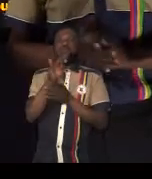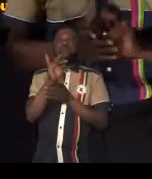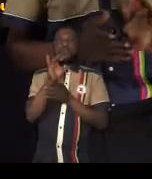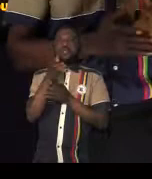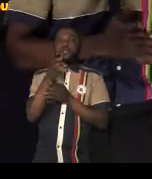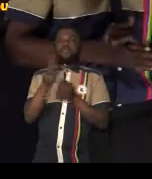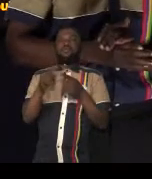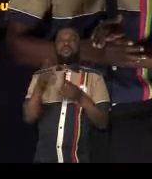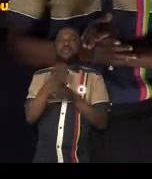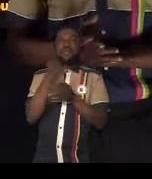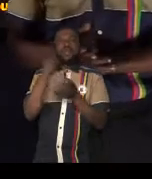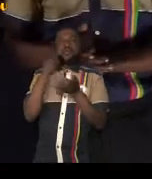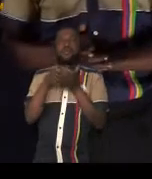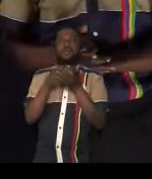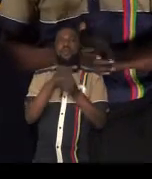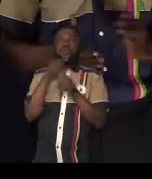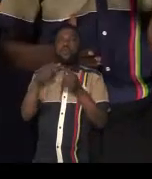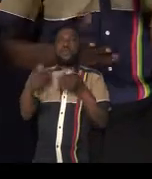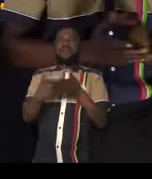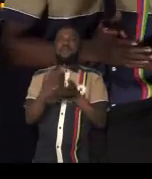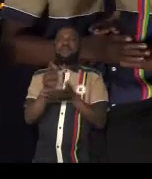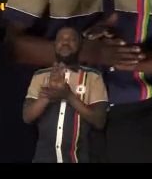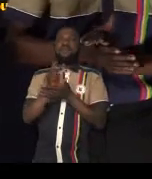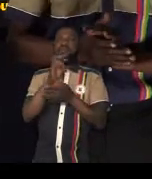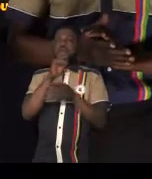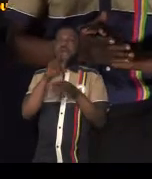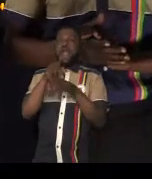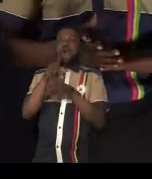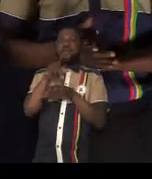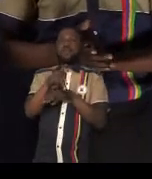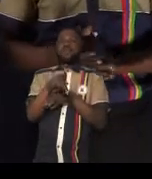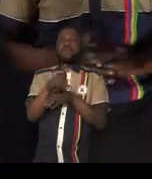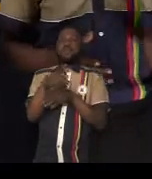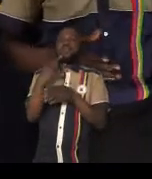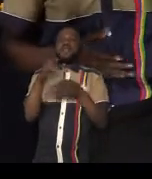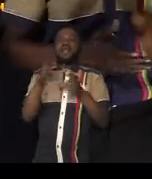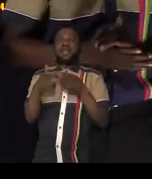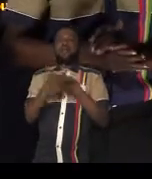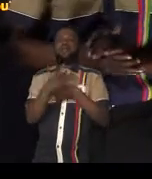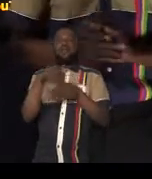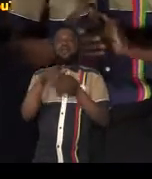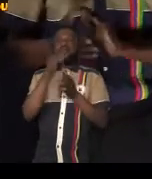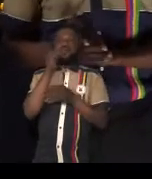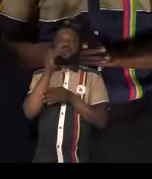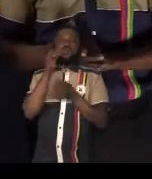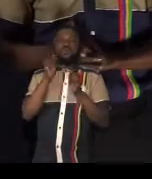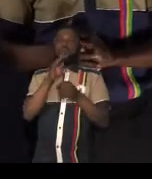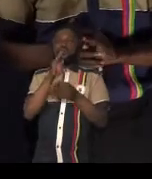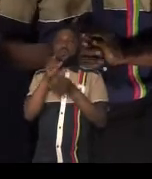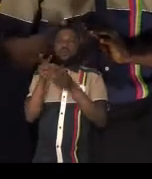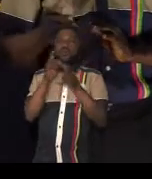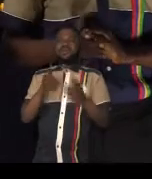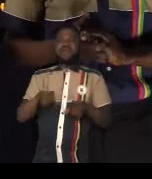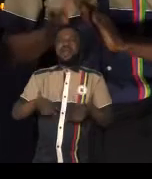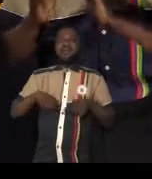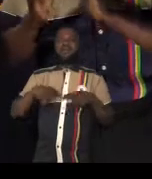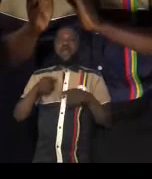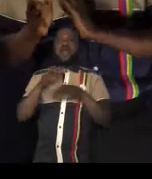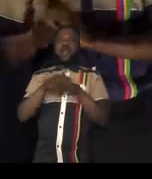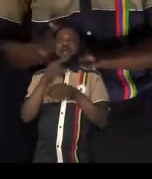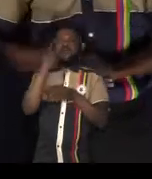channel in order to get notification when new videos are uploaded. The Classroom in Your Home could be